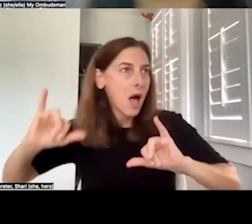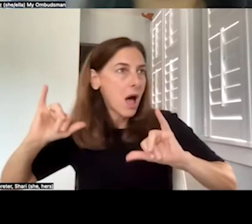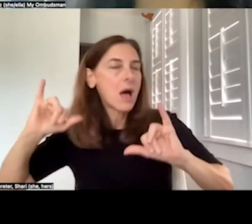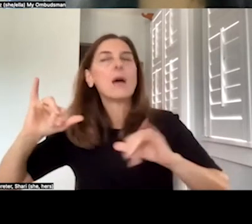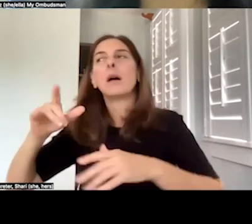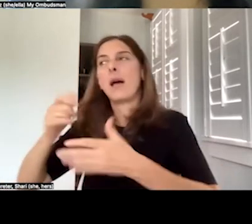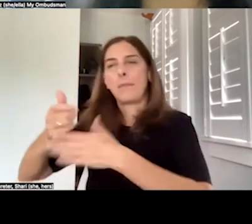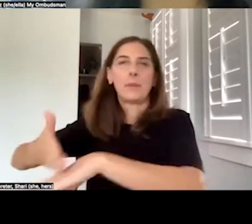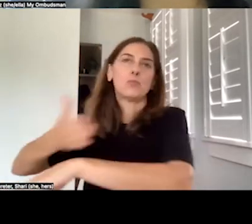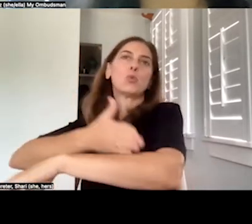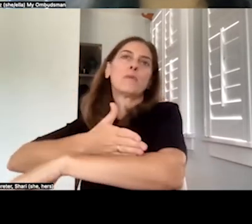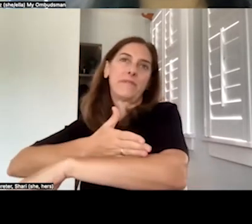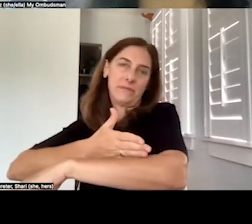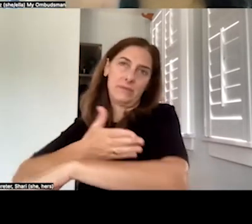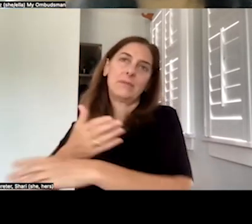to healthcare.